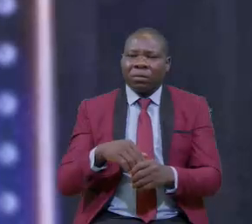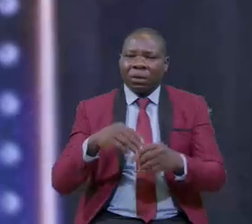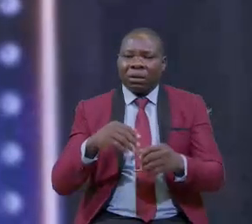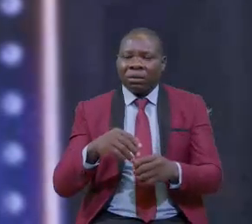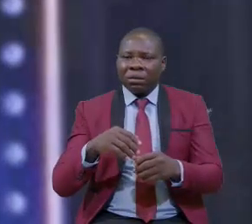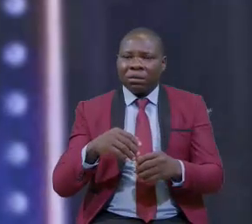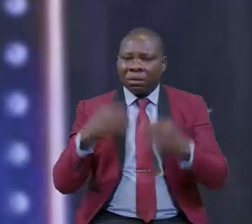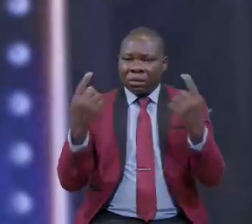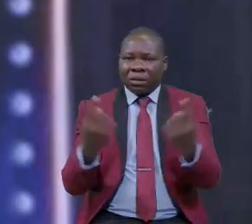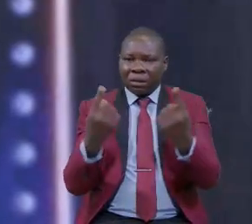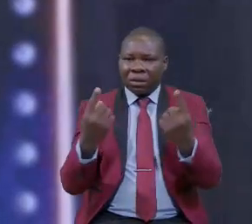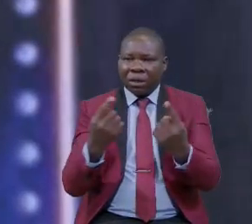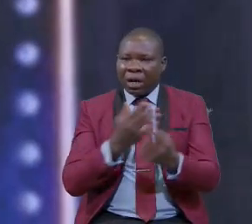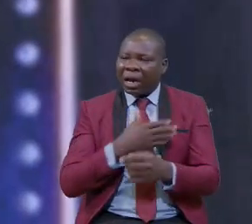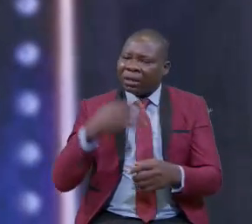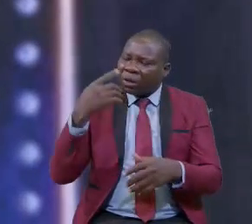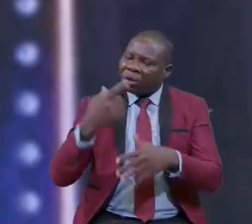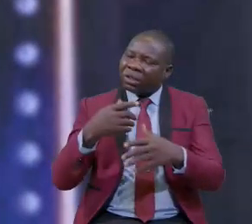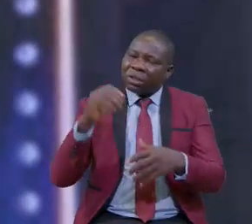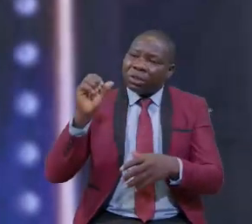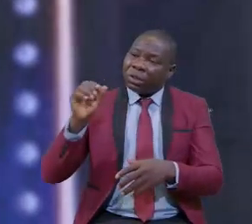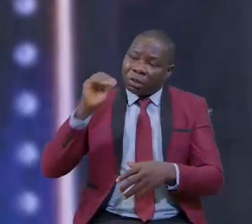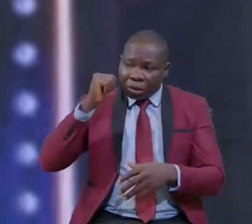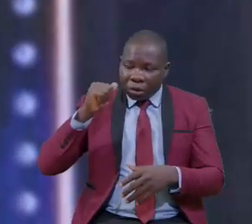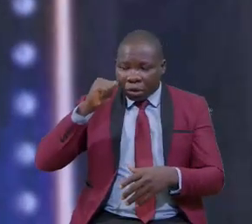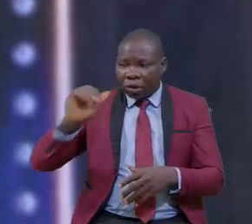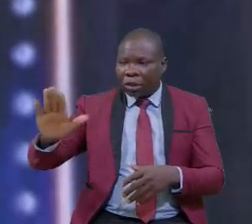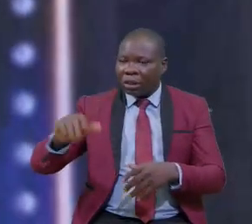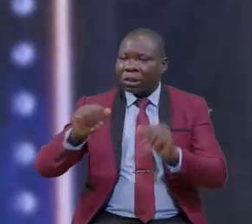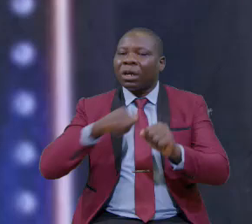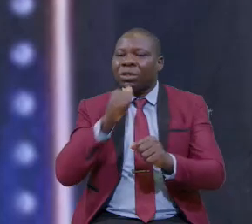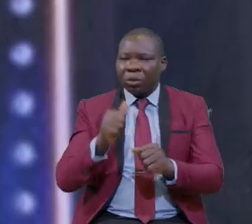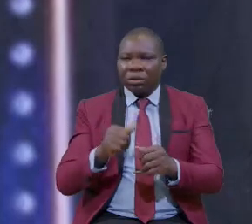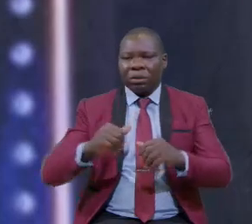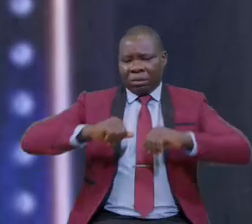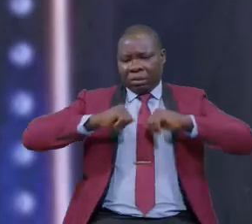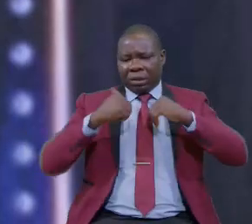Moses said, stone such a woman. What do you say? He said,